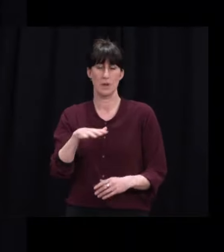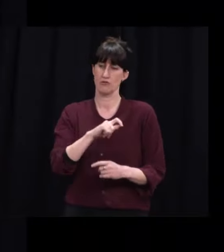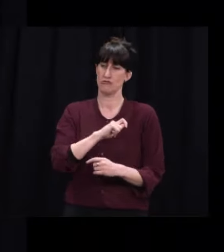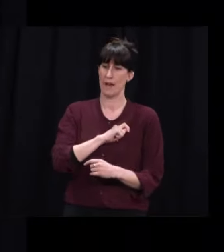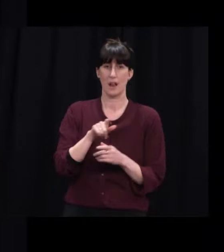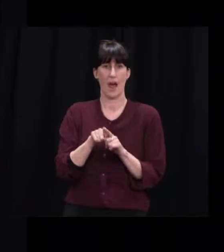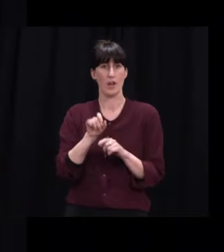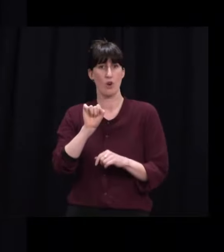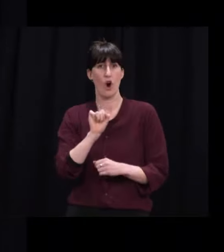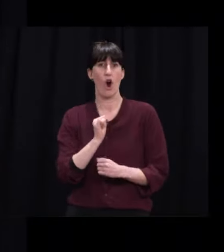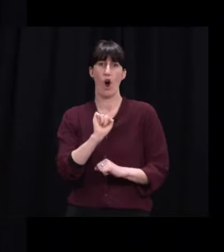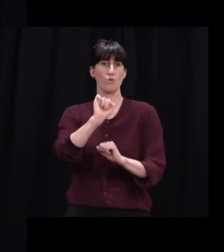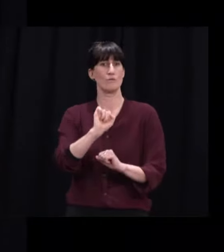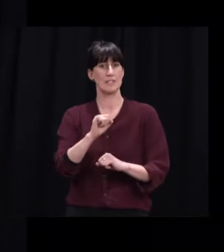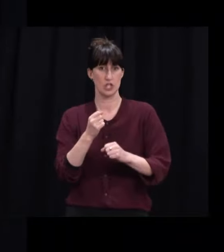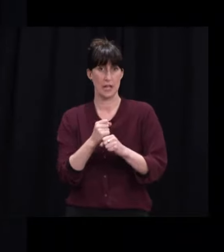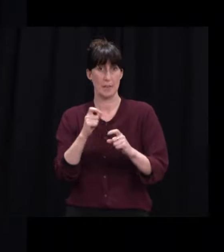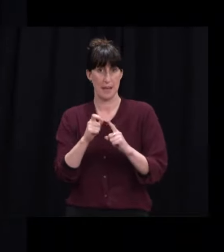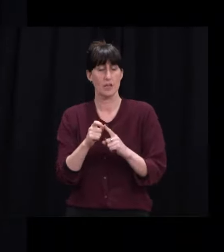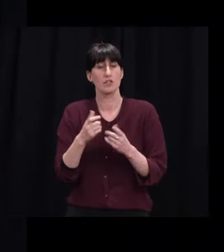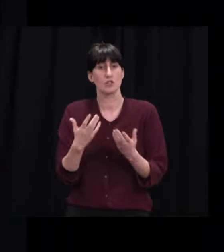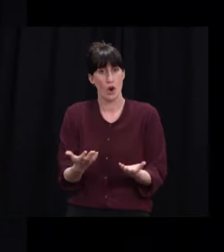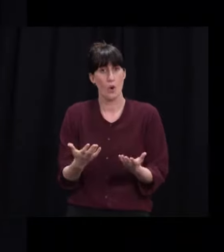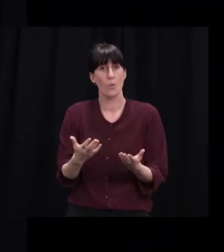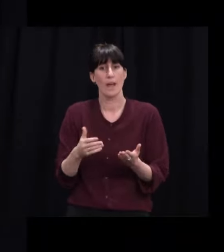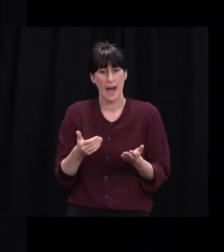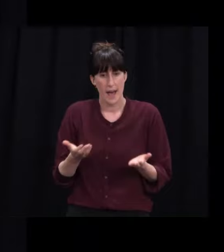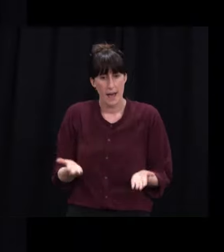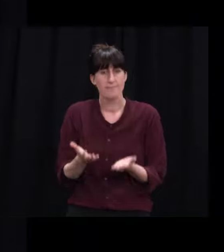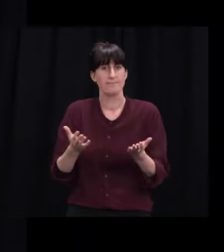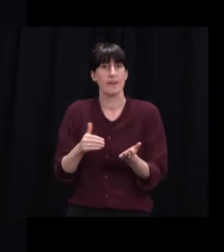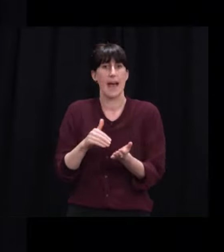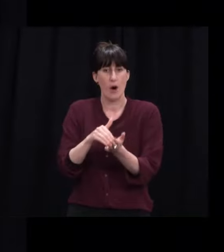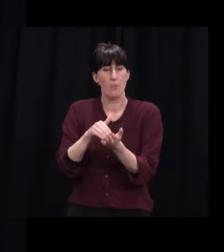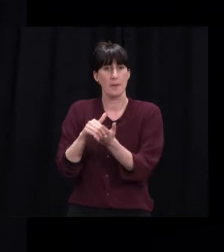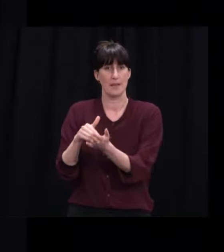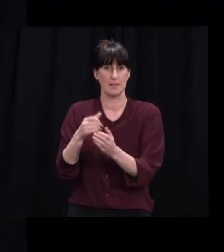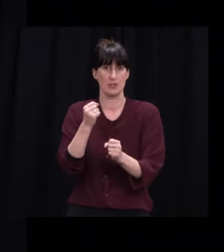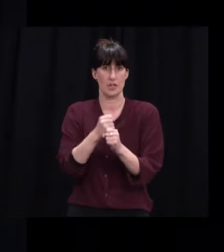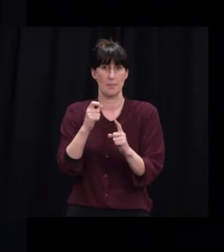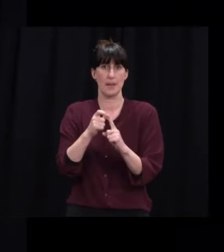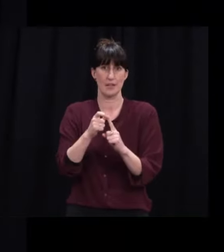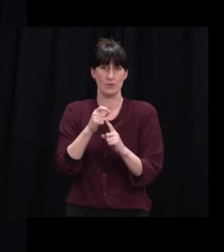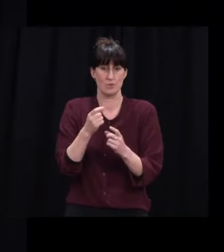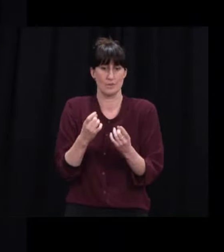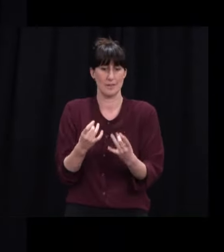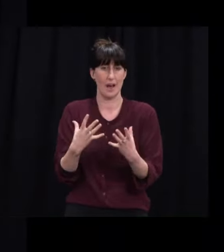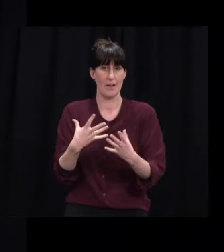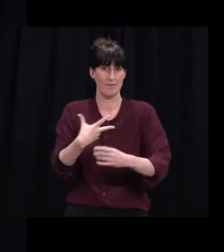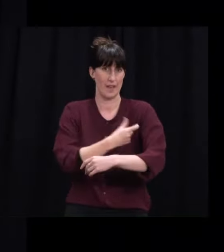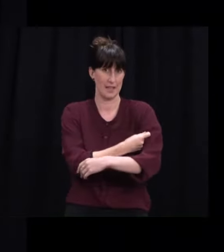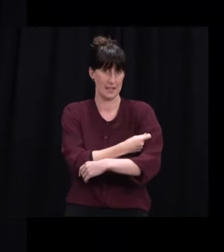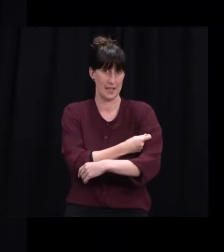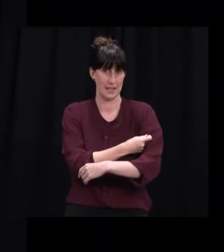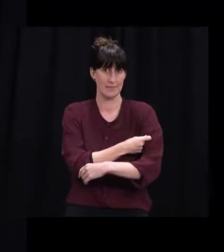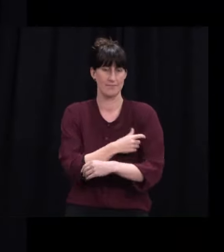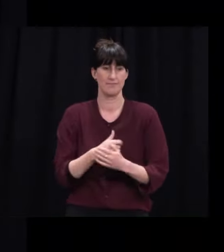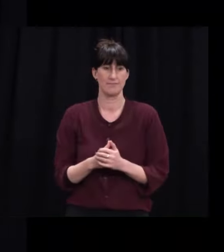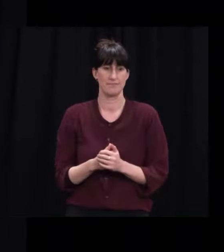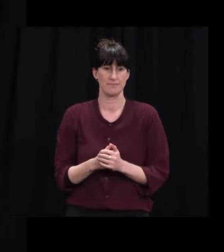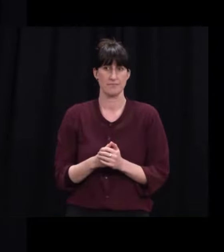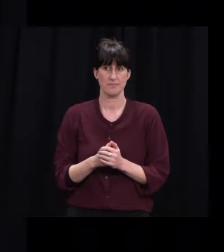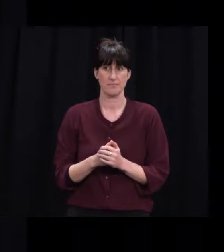we are making it as easy as possible for those primary care providers to come on board. We've roughly halved the amount of time it takes to bring them on board into the vaccine